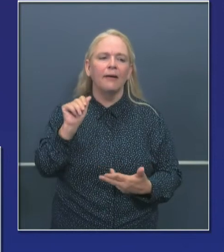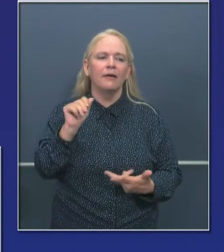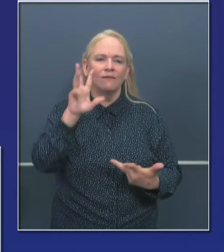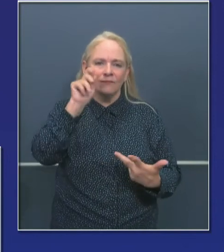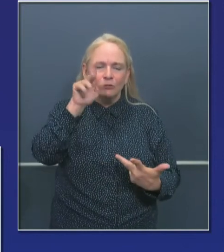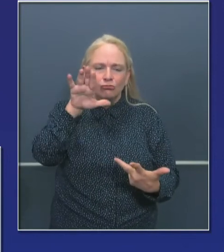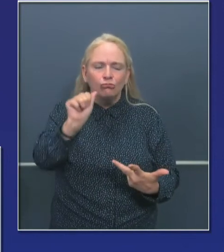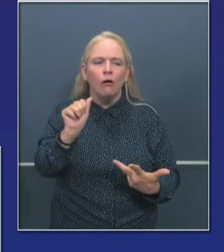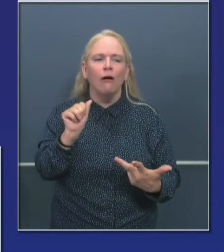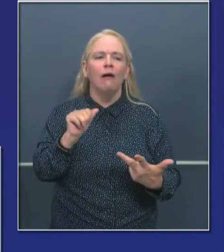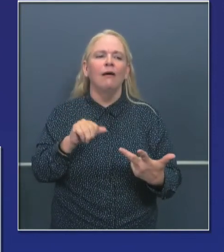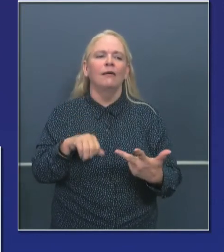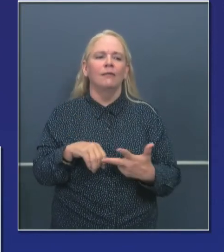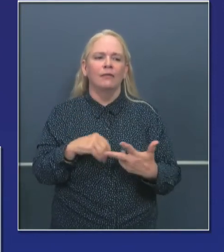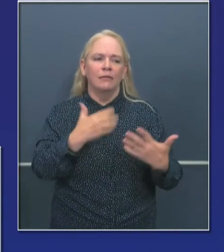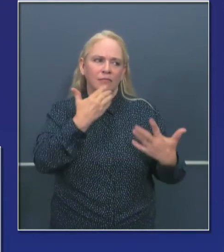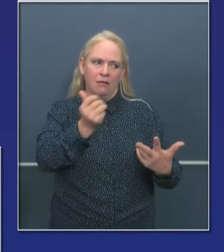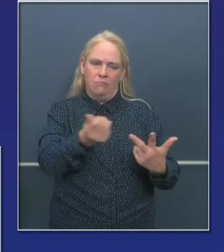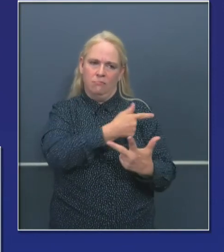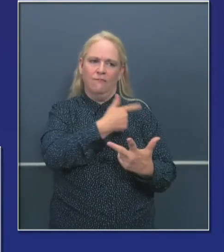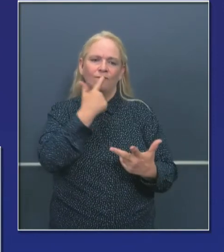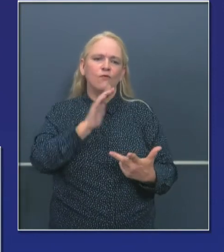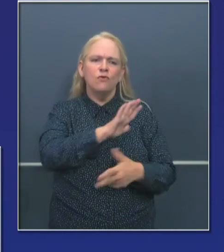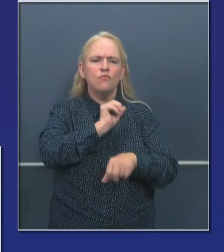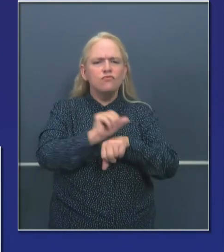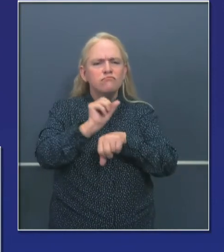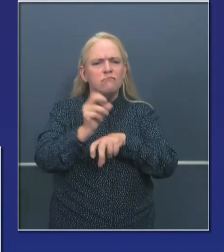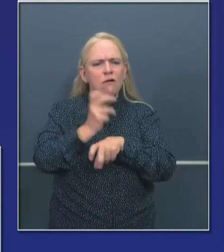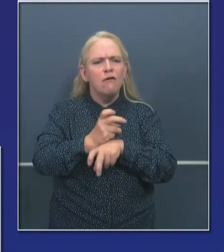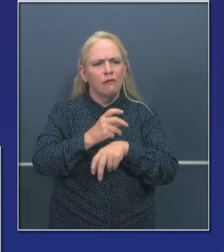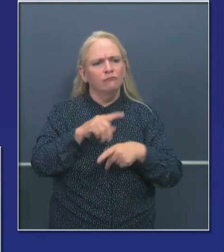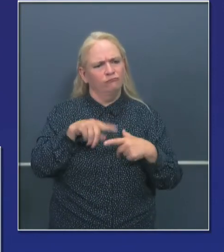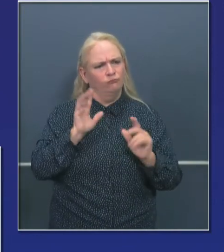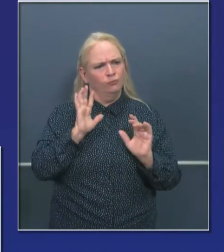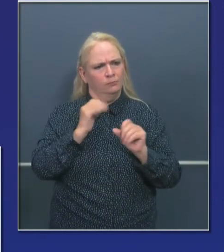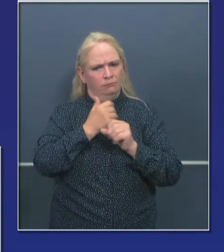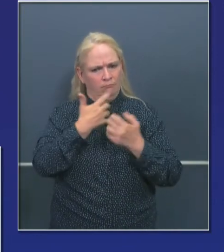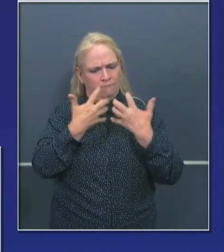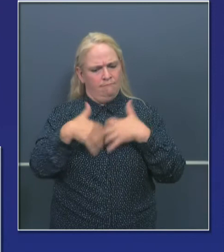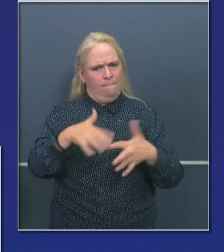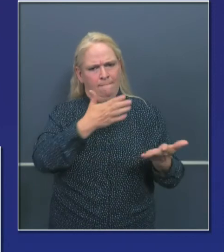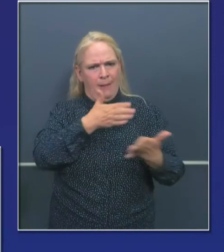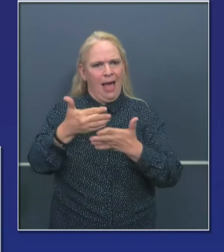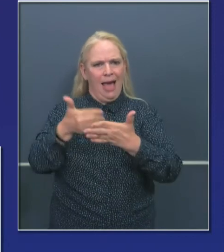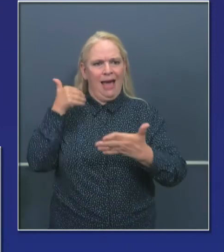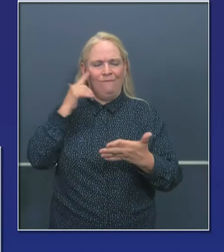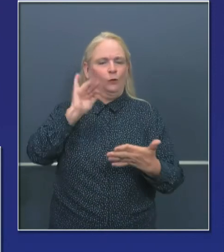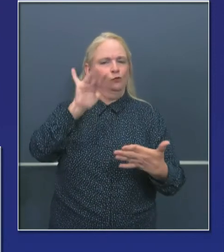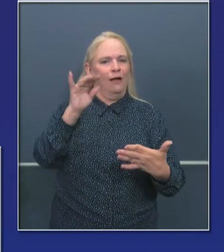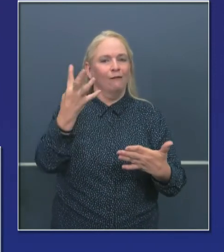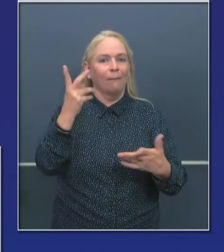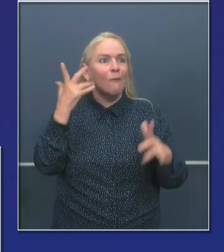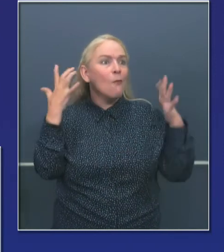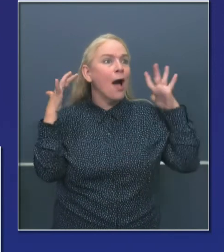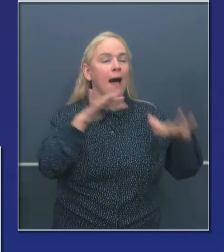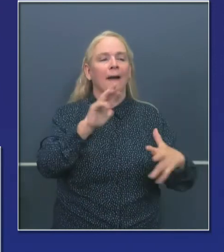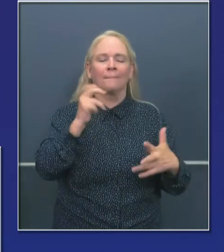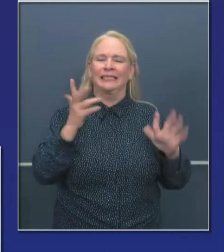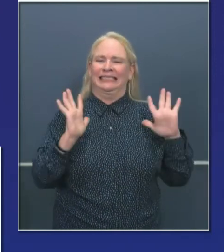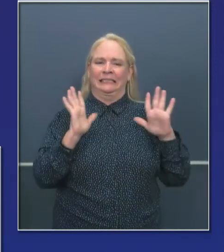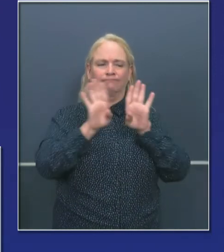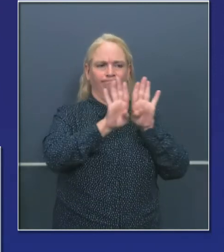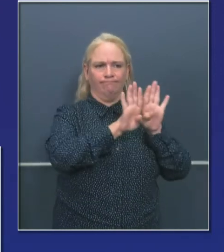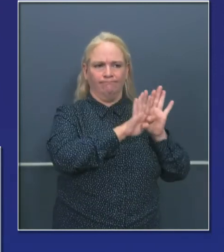framework. Looking again specifically into this holiday weekend with the kind of concern that many of us have about people